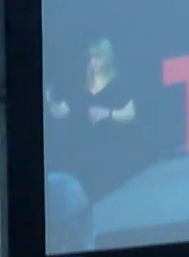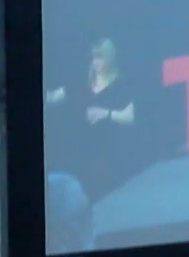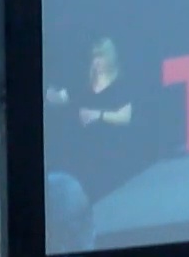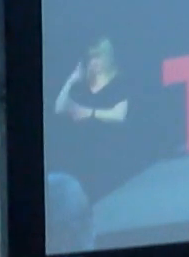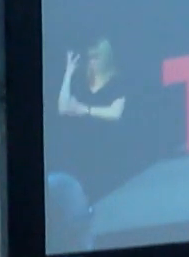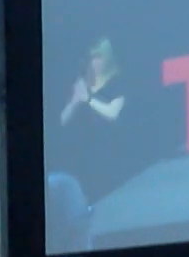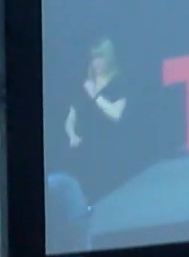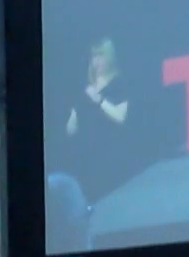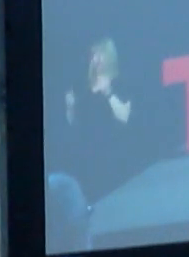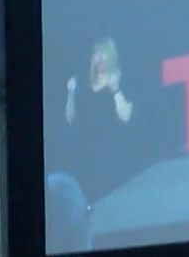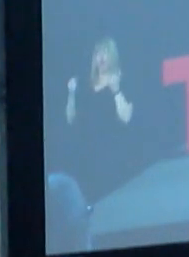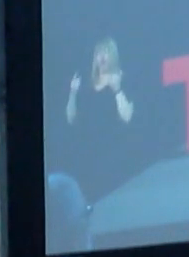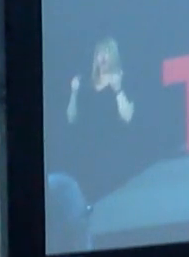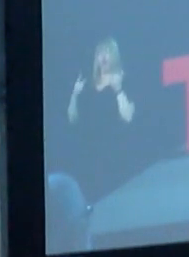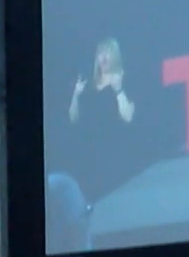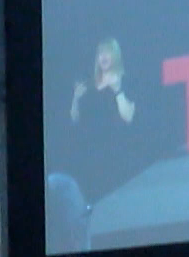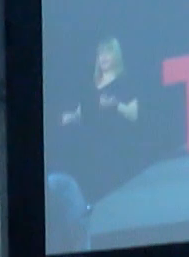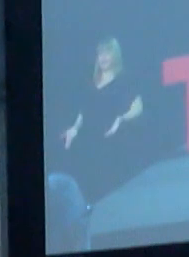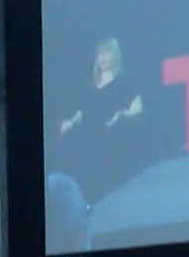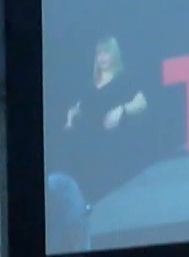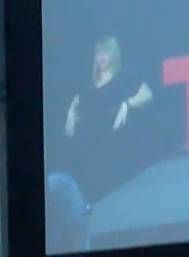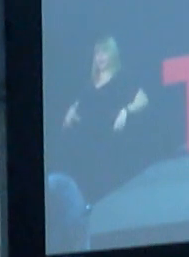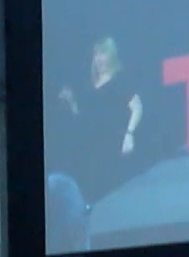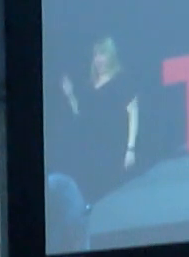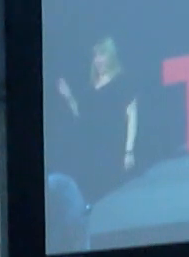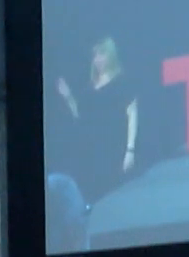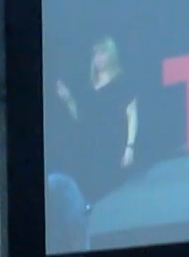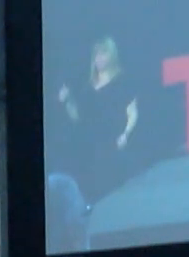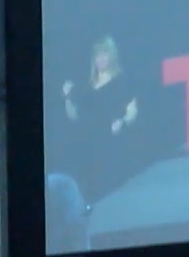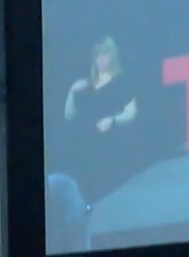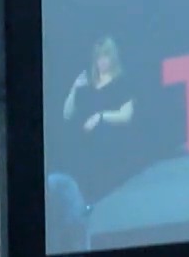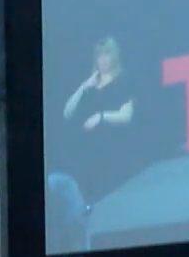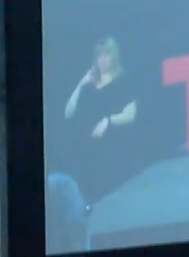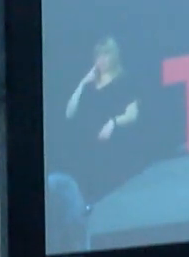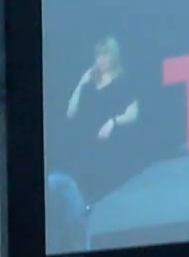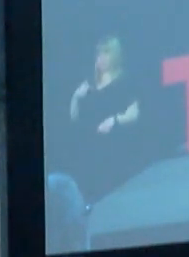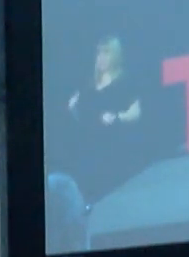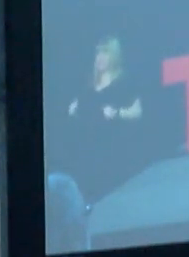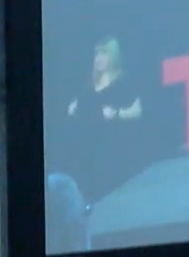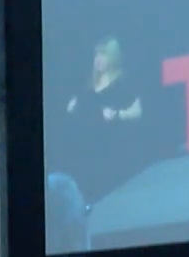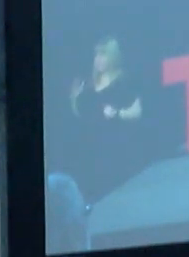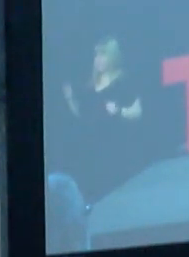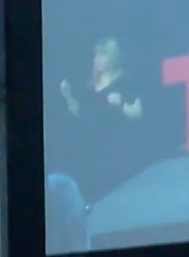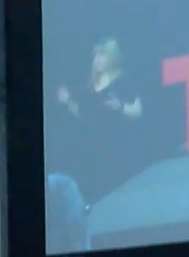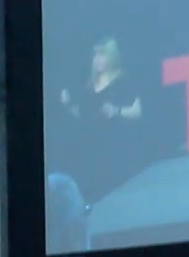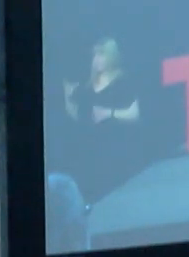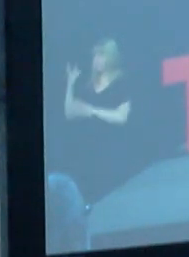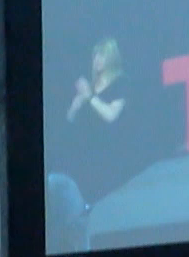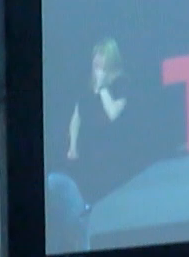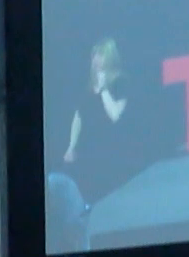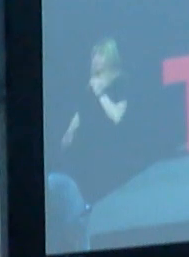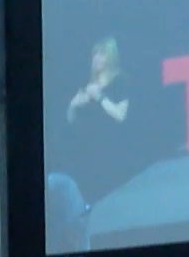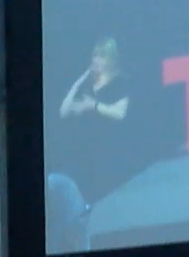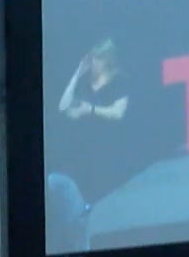For parents of deaf children in Newfoundland and Labrador, it is. Carter was placed in a mainstream classroom